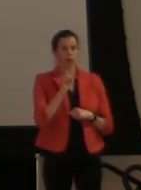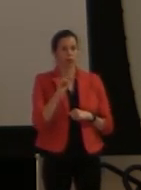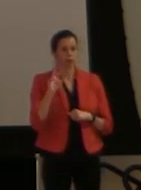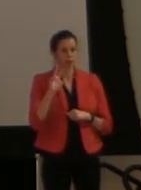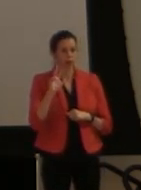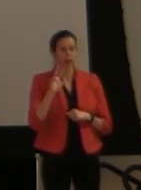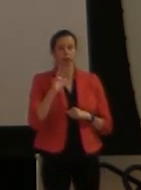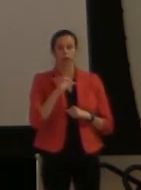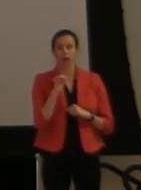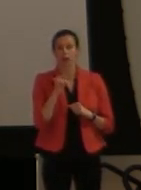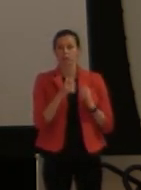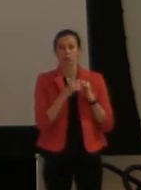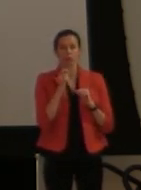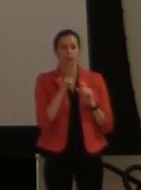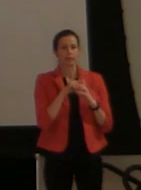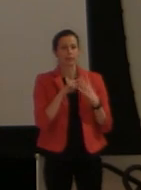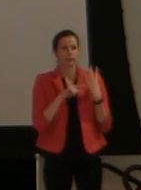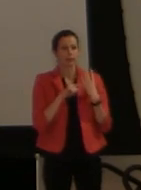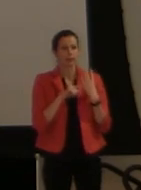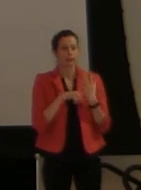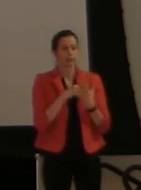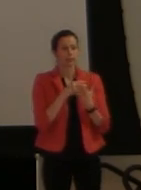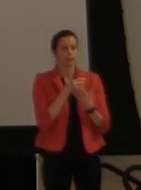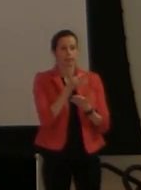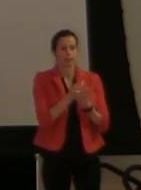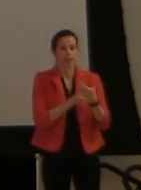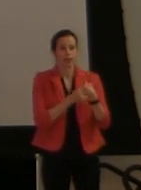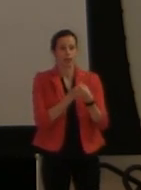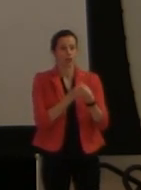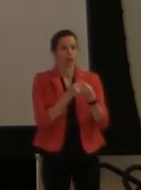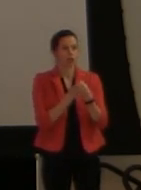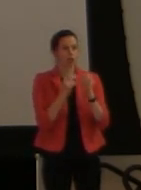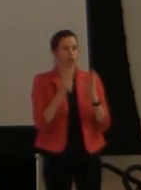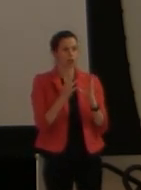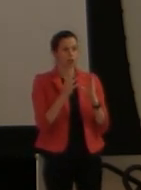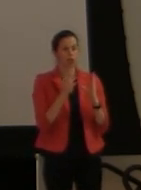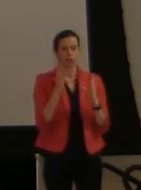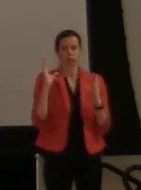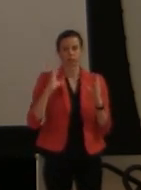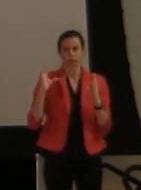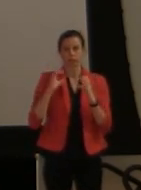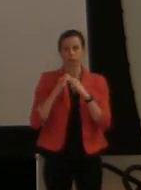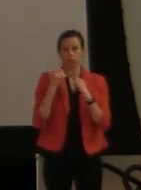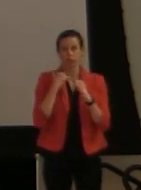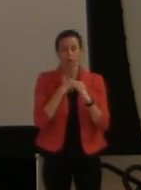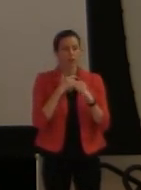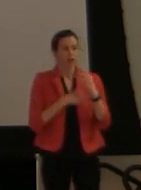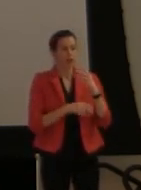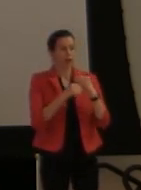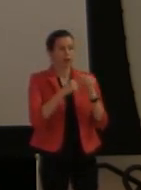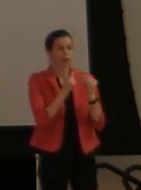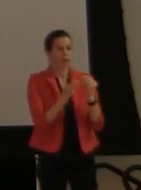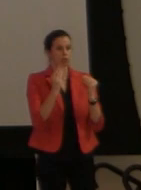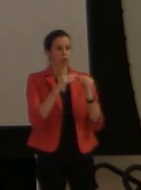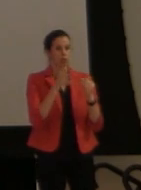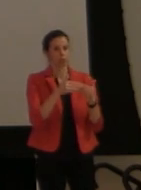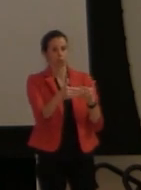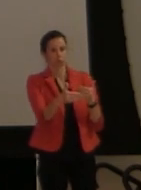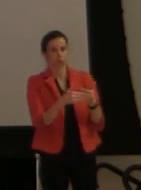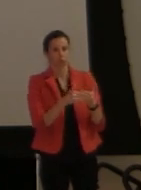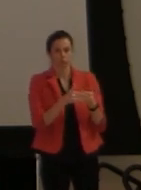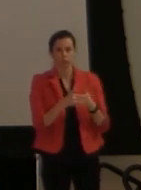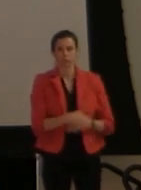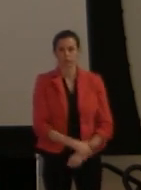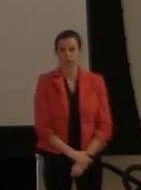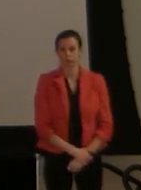2003. Most of these funders were with us back at that time, and we've added a few more along